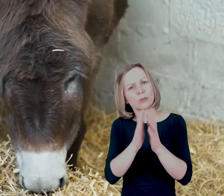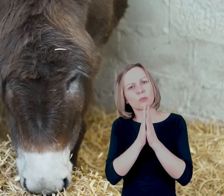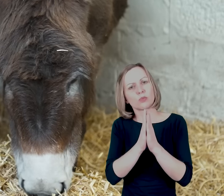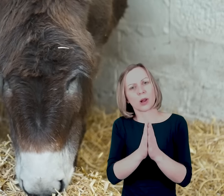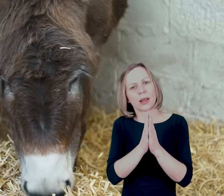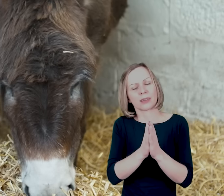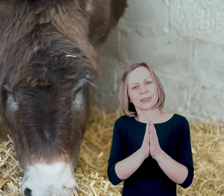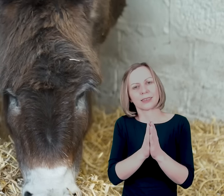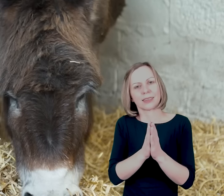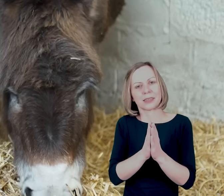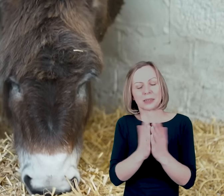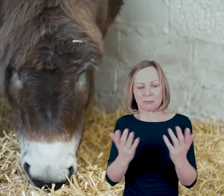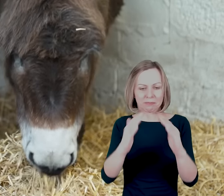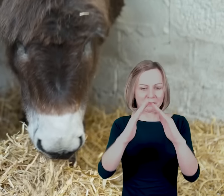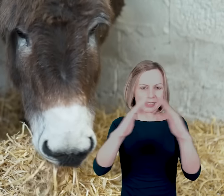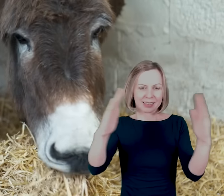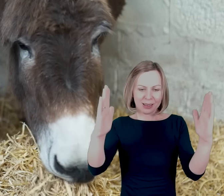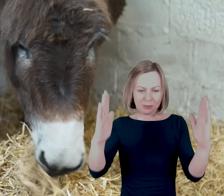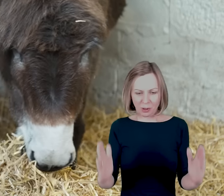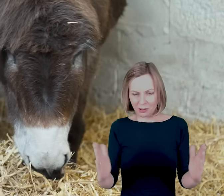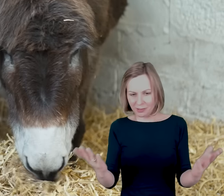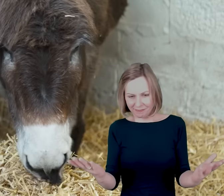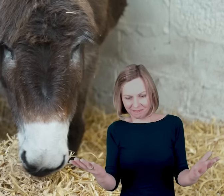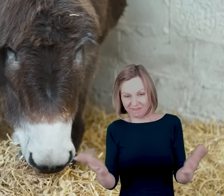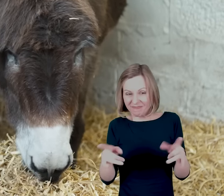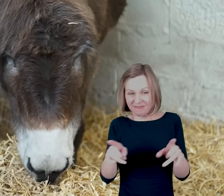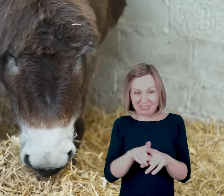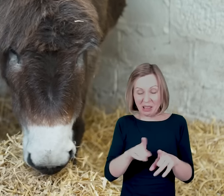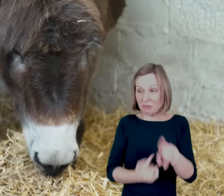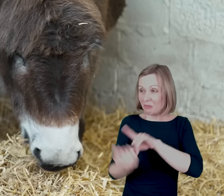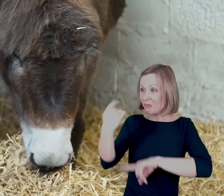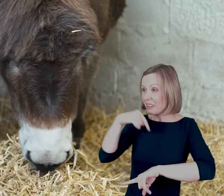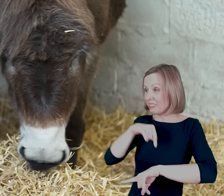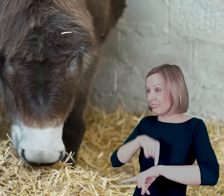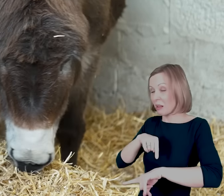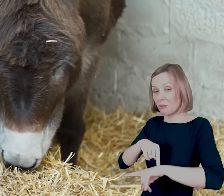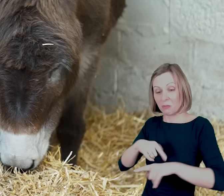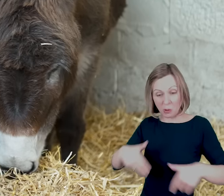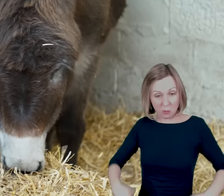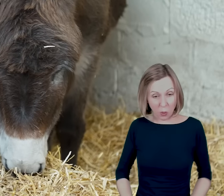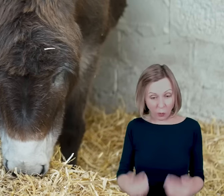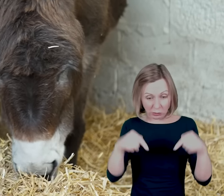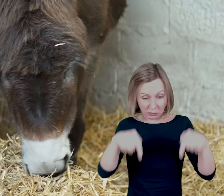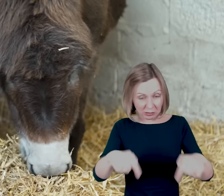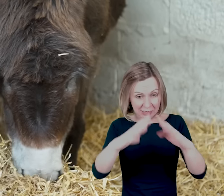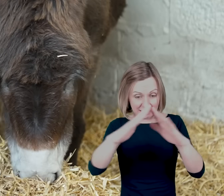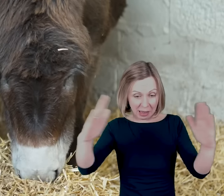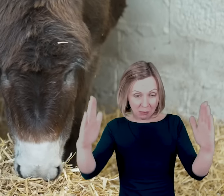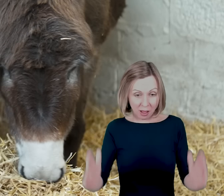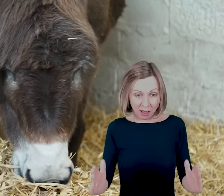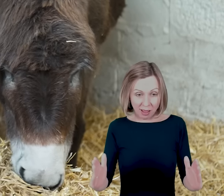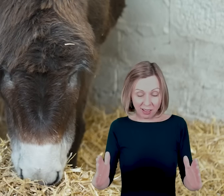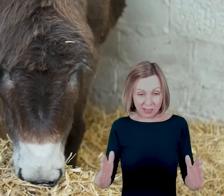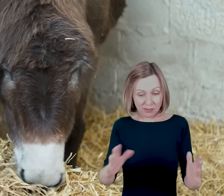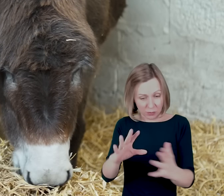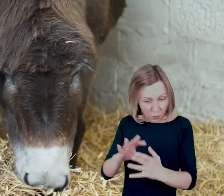Let us pray. In a stable so bare, Lord, you came to be among us. You made your home with us, to